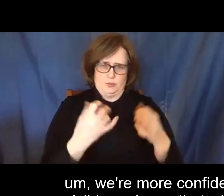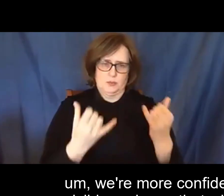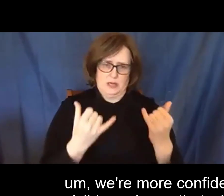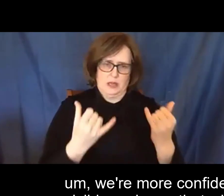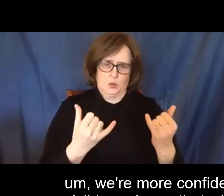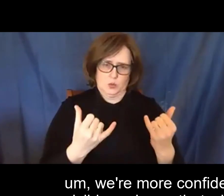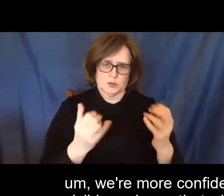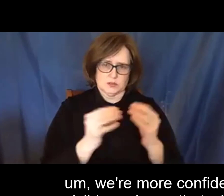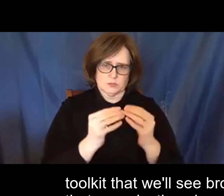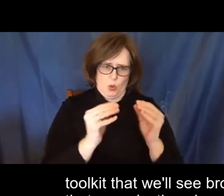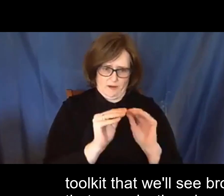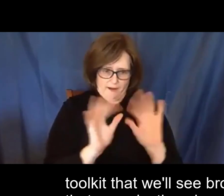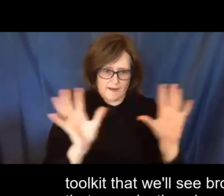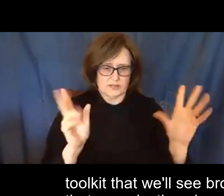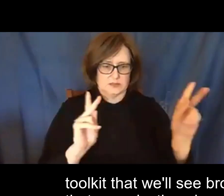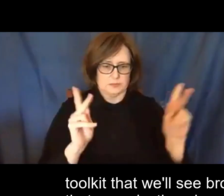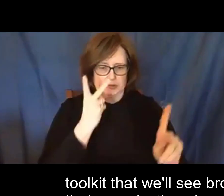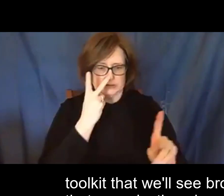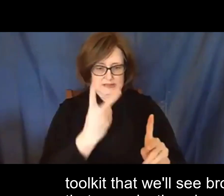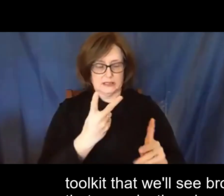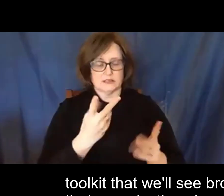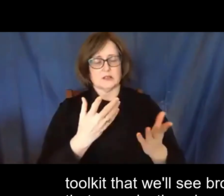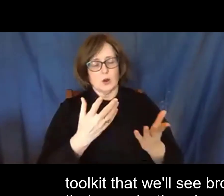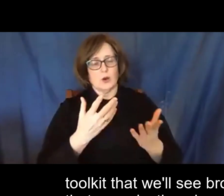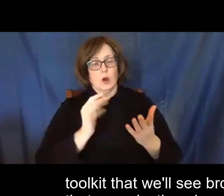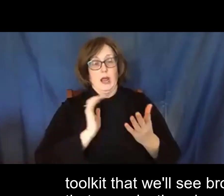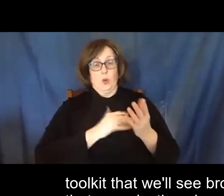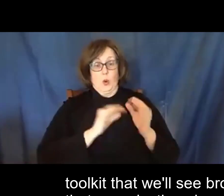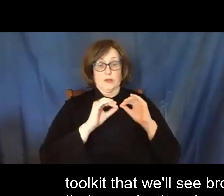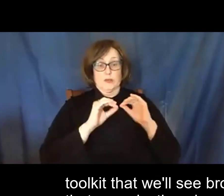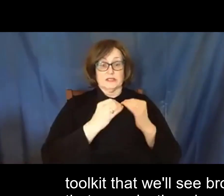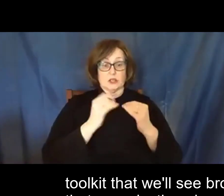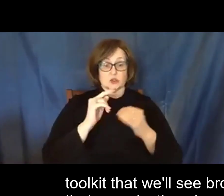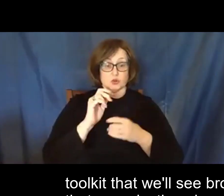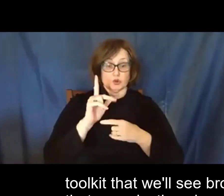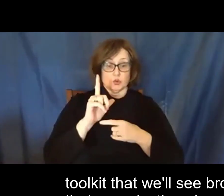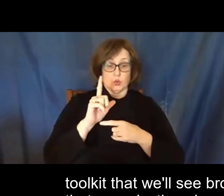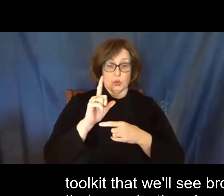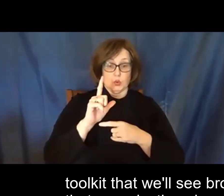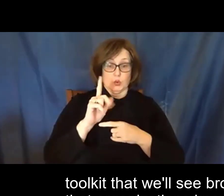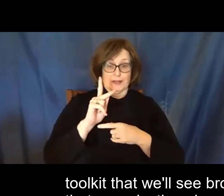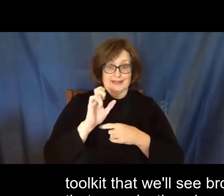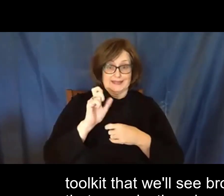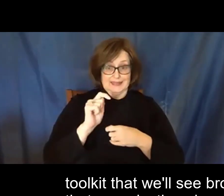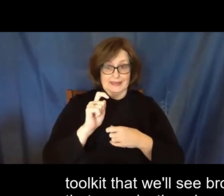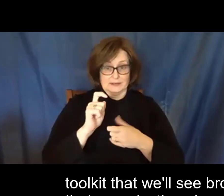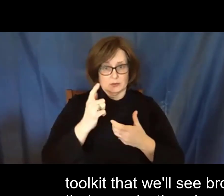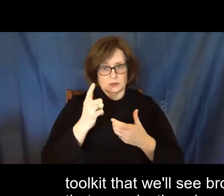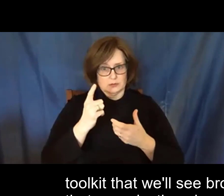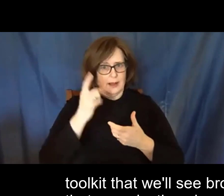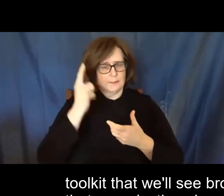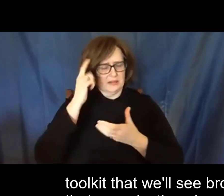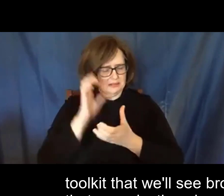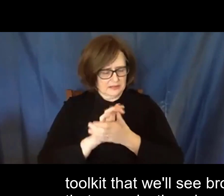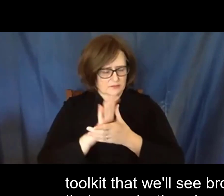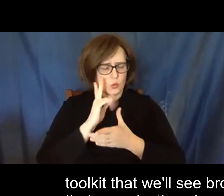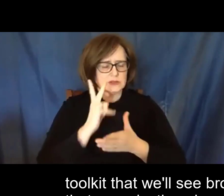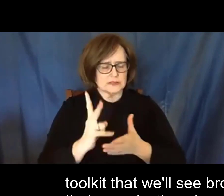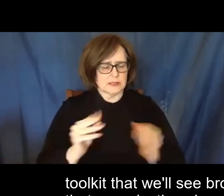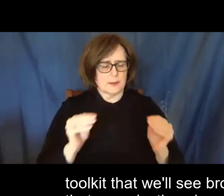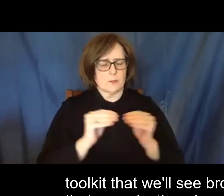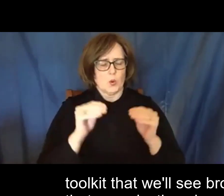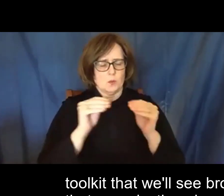we launch our organizational toolkit, that we'll see broader adaptation, that organizations know it's not